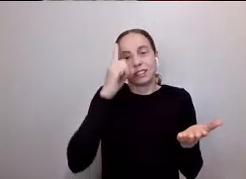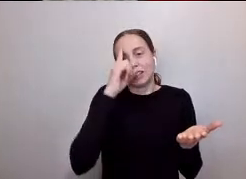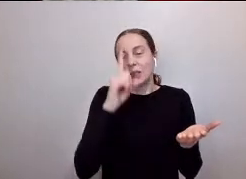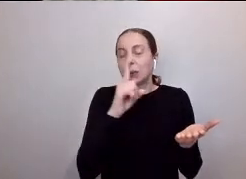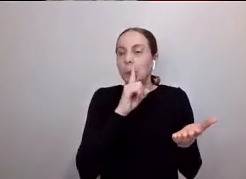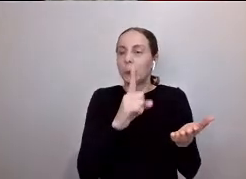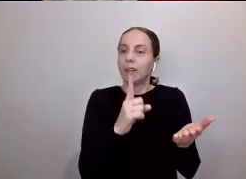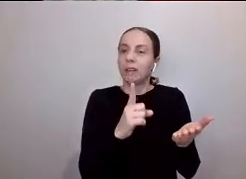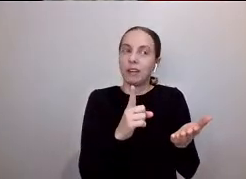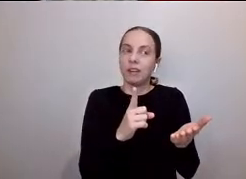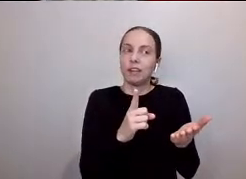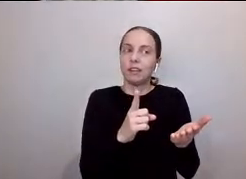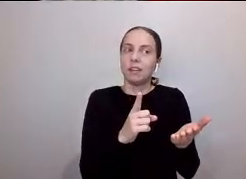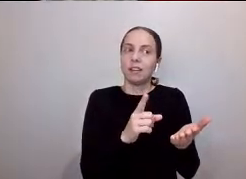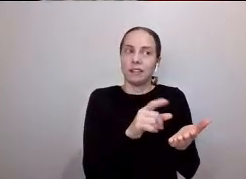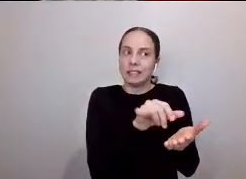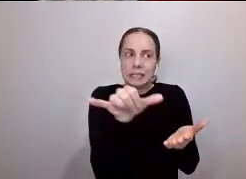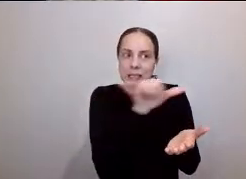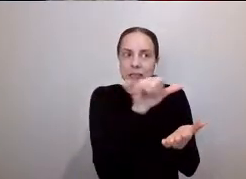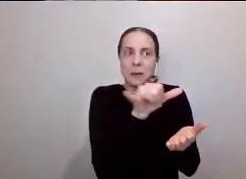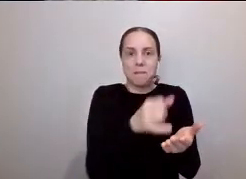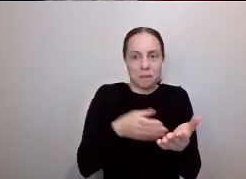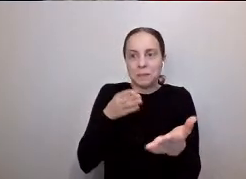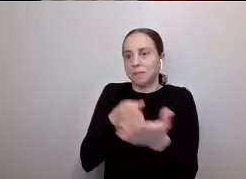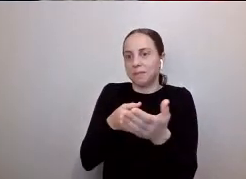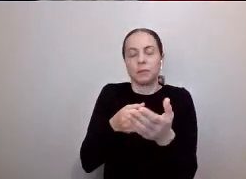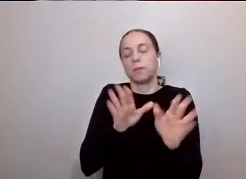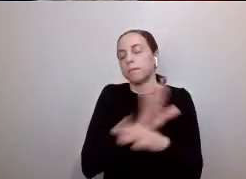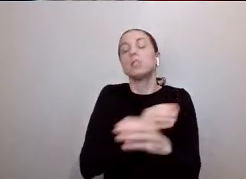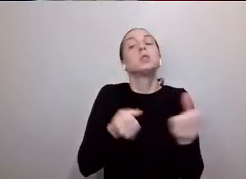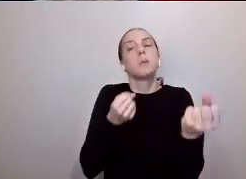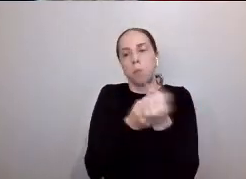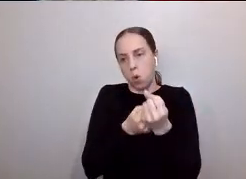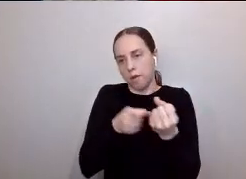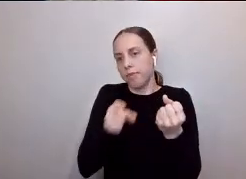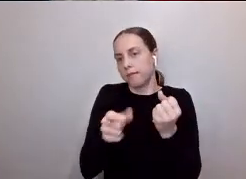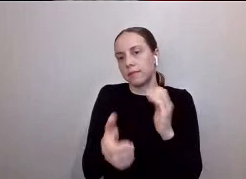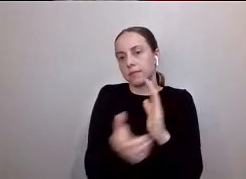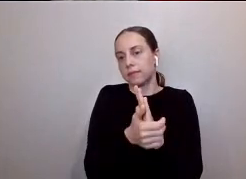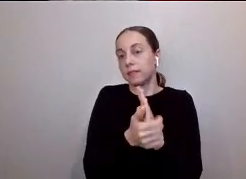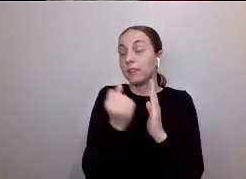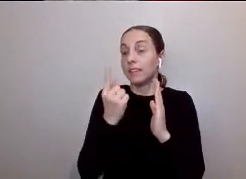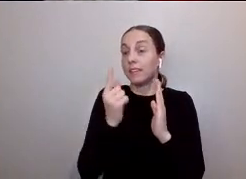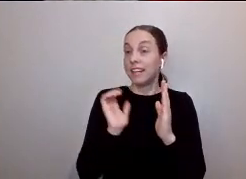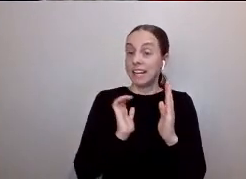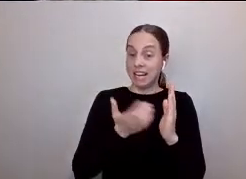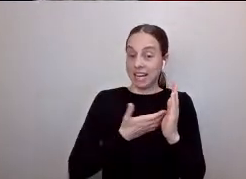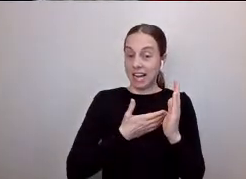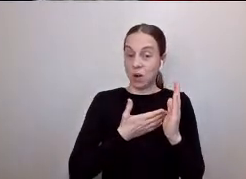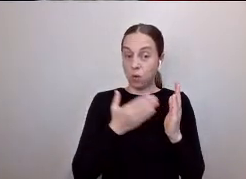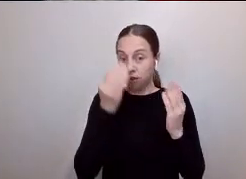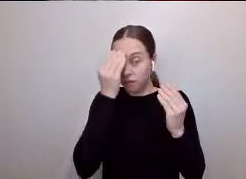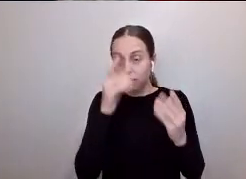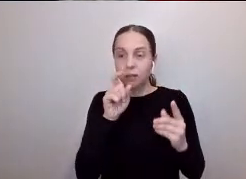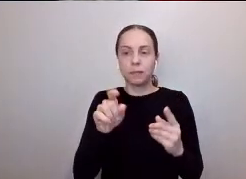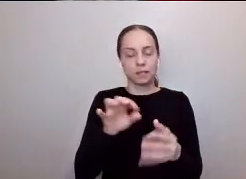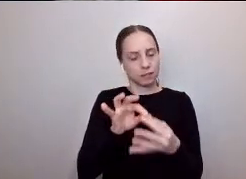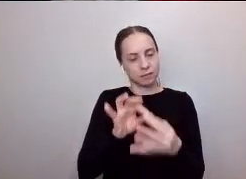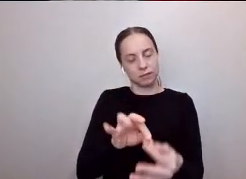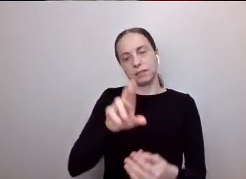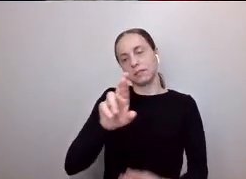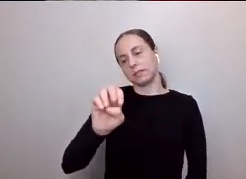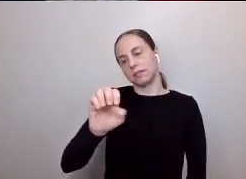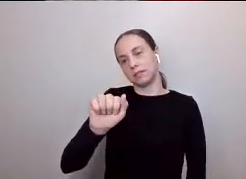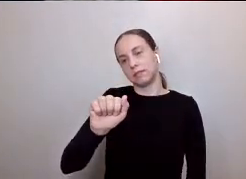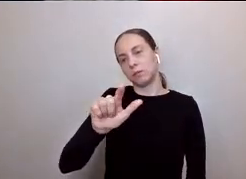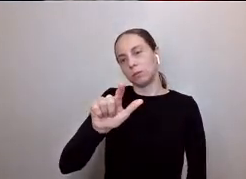amendment. We do need to have a strong baseline that's based in reality and not on imaginary numbers. We have a lot of things that will come into play,